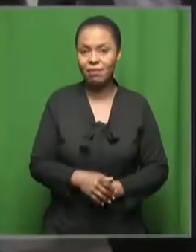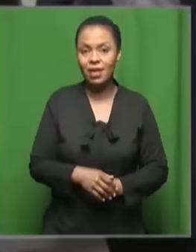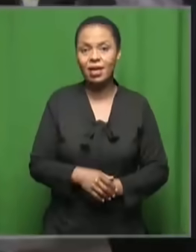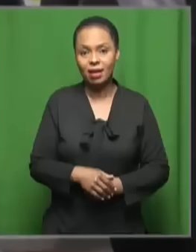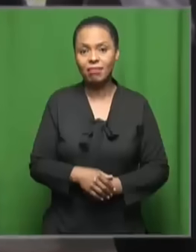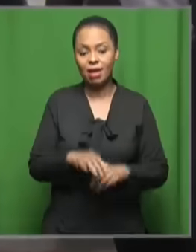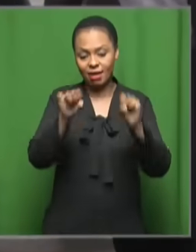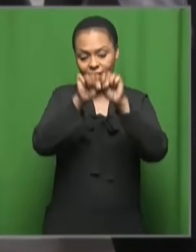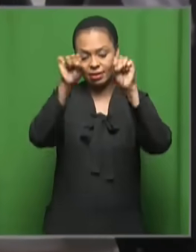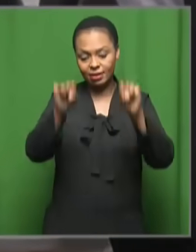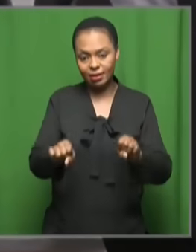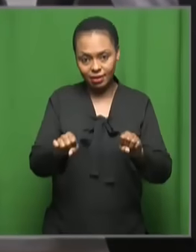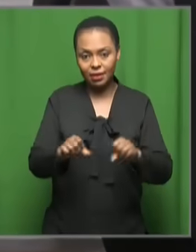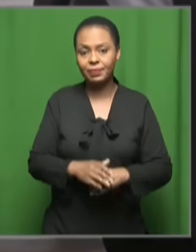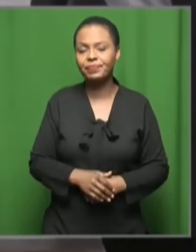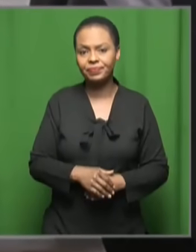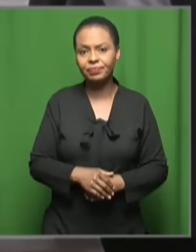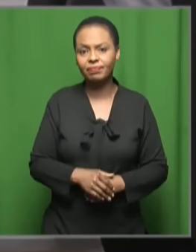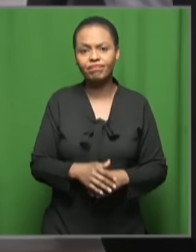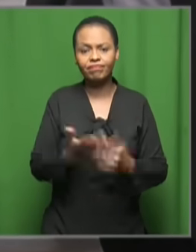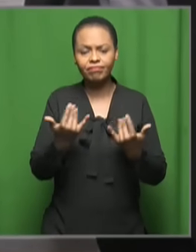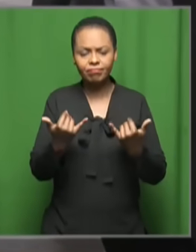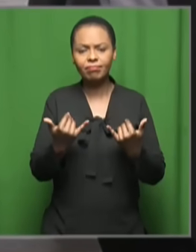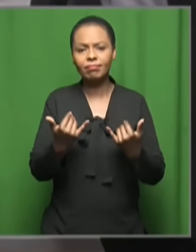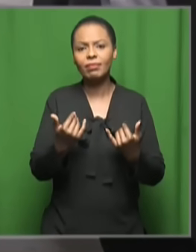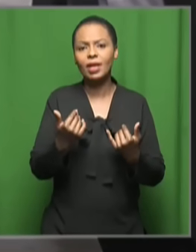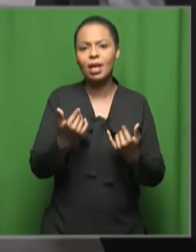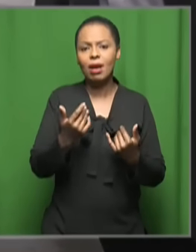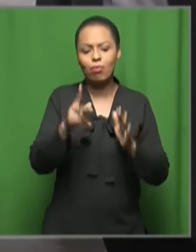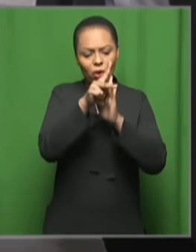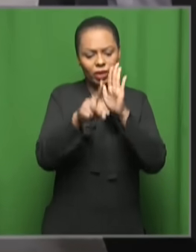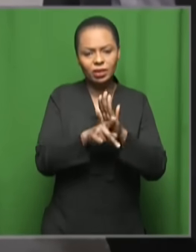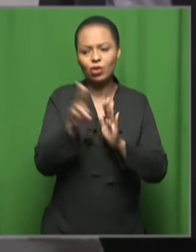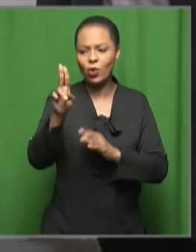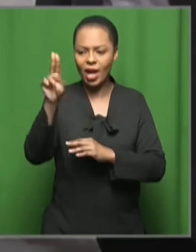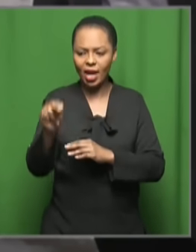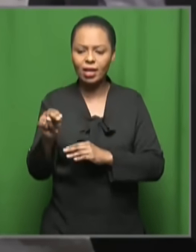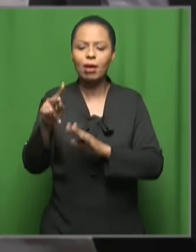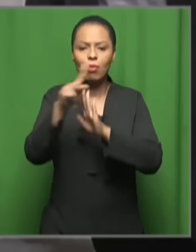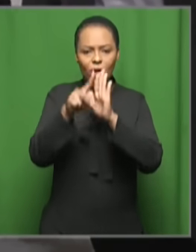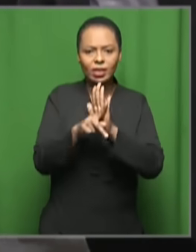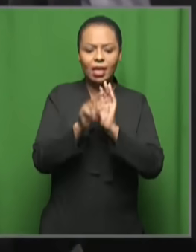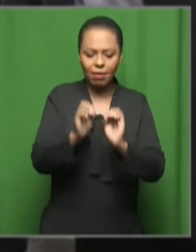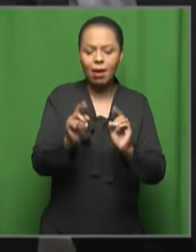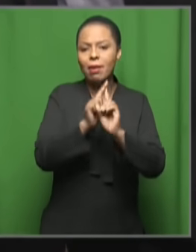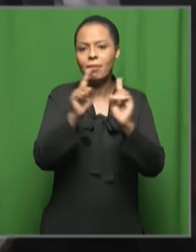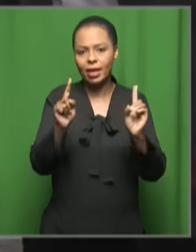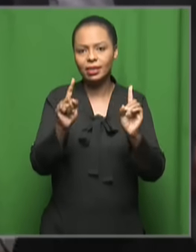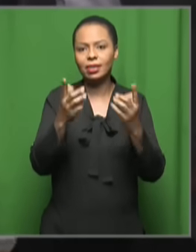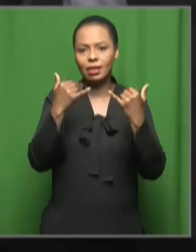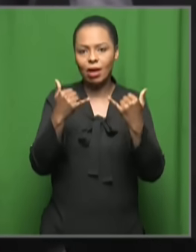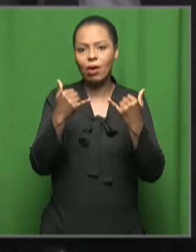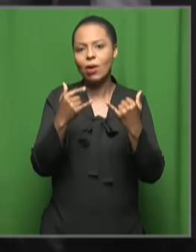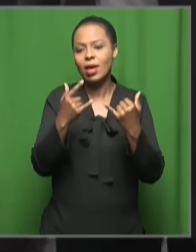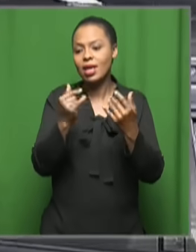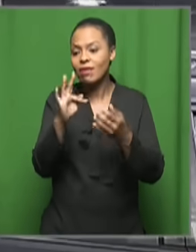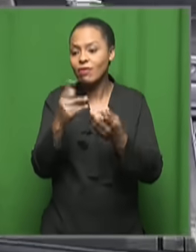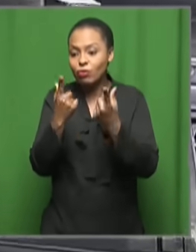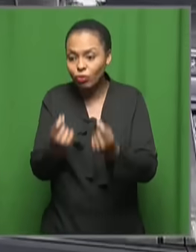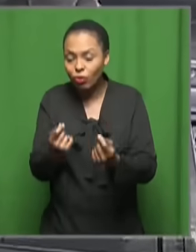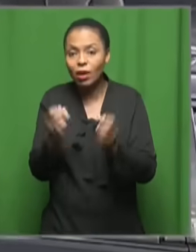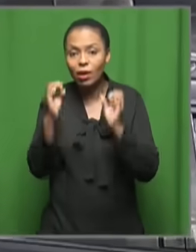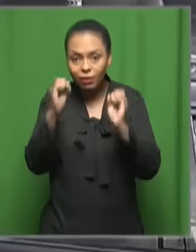SADC, or even at the UN, you can have a policy, then the implementation will be very problematic. But it's very important also. I'm just